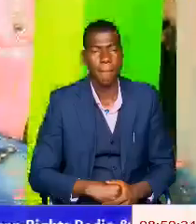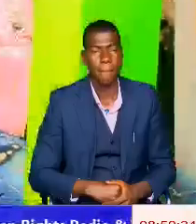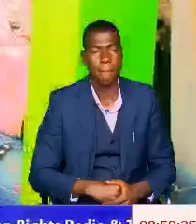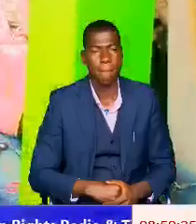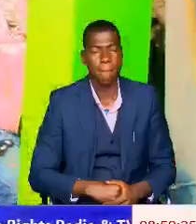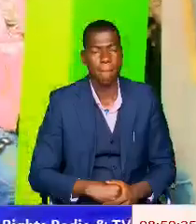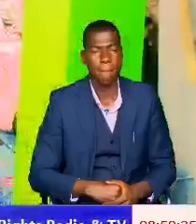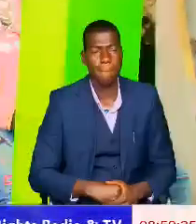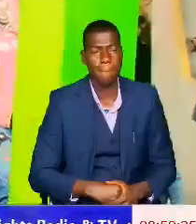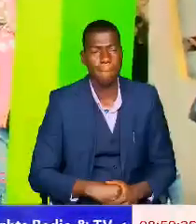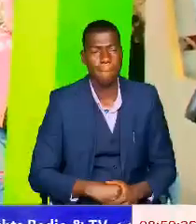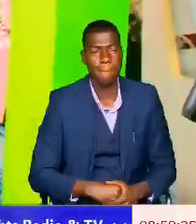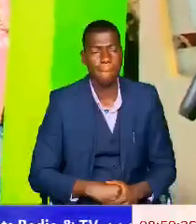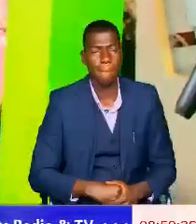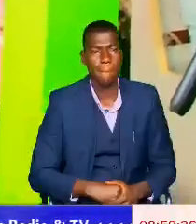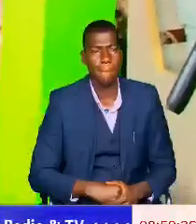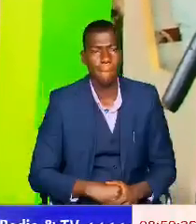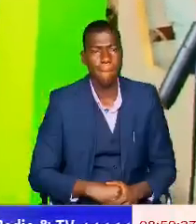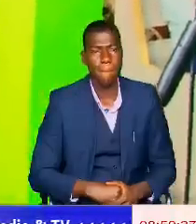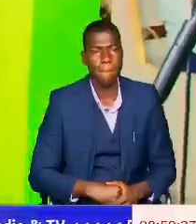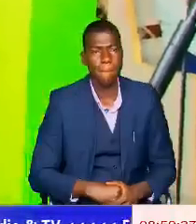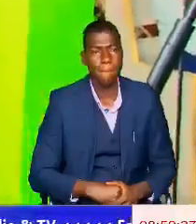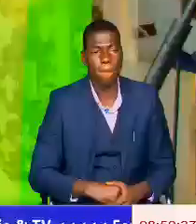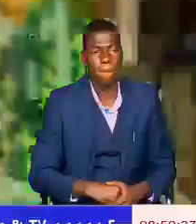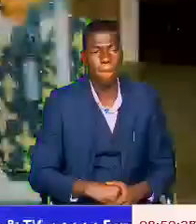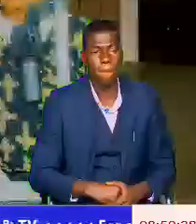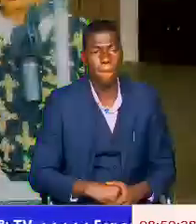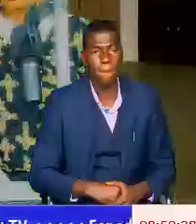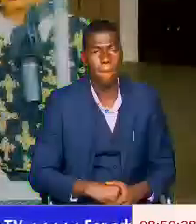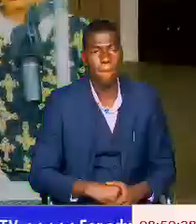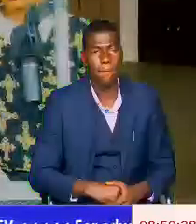Yes. Yes. No be fear for myself.